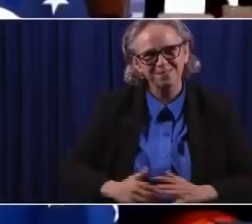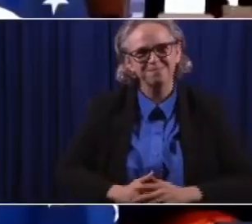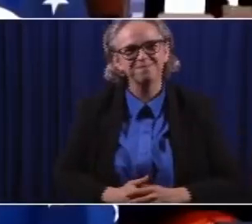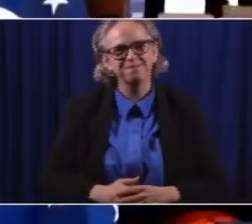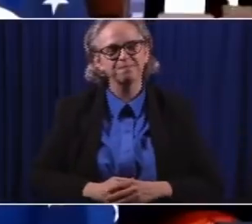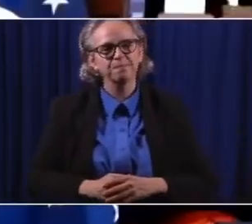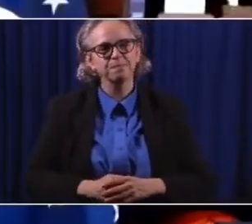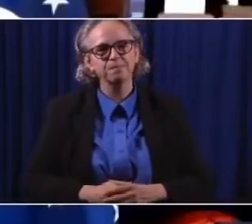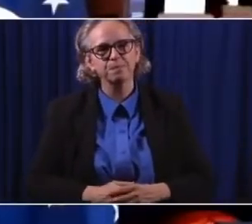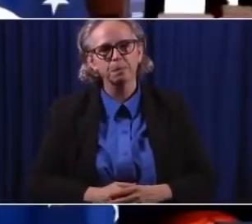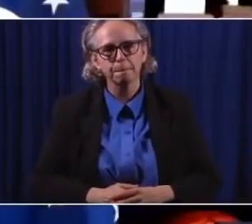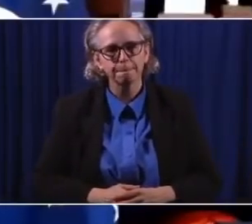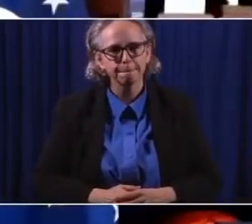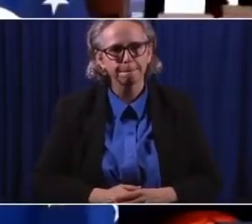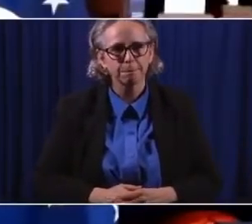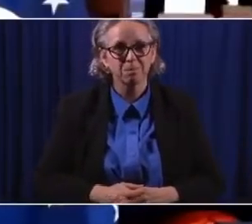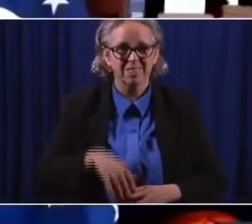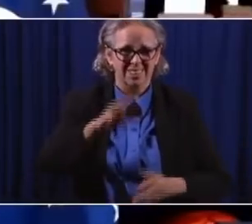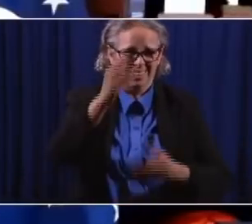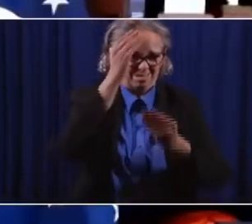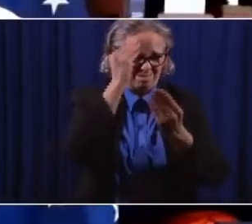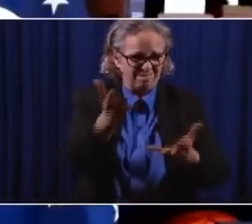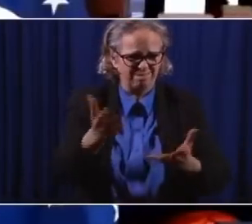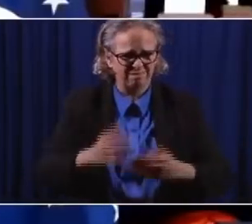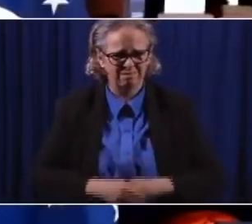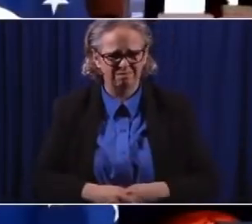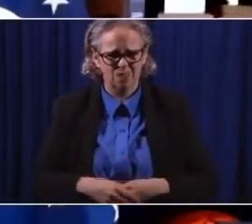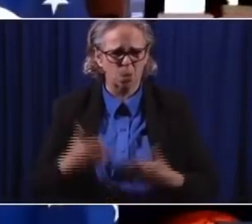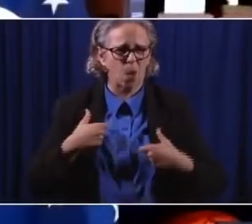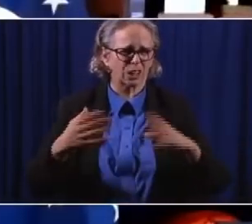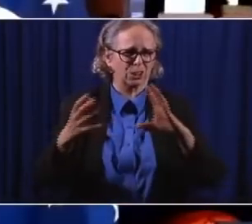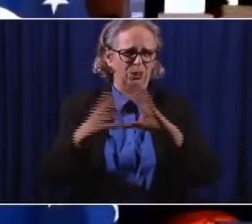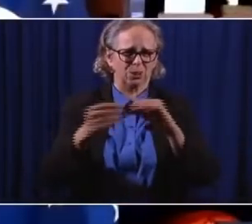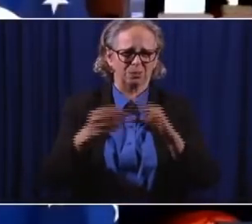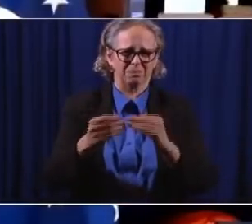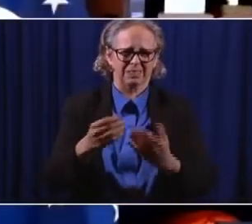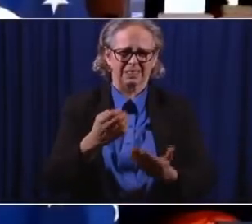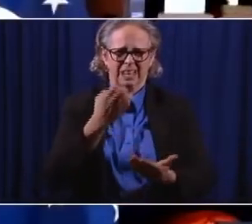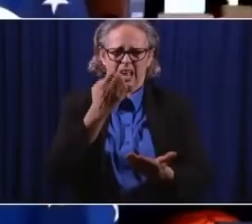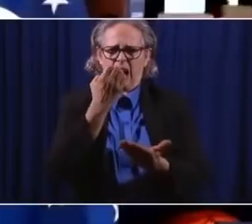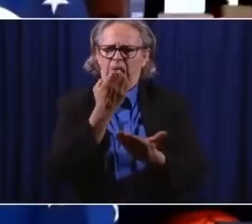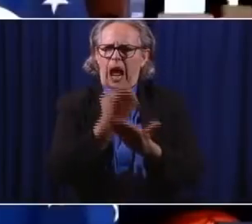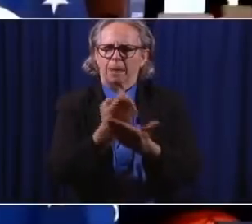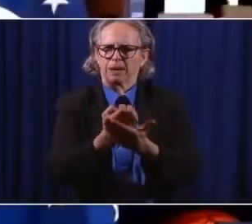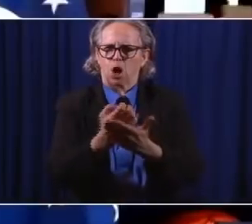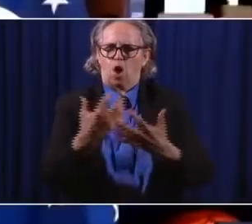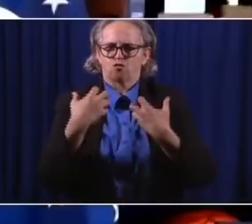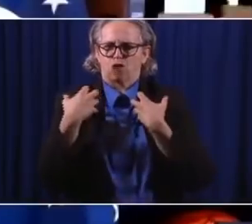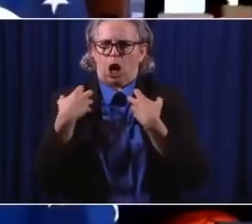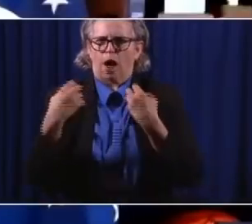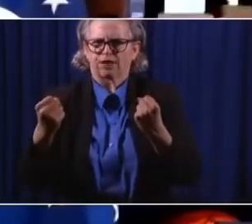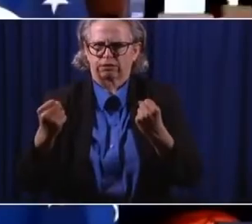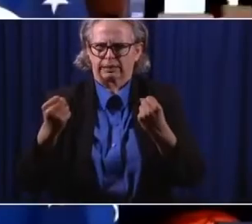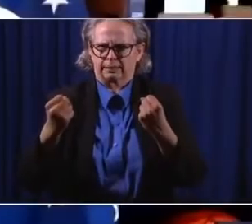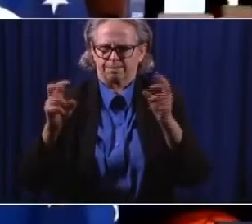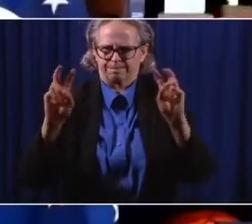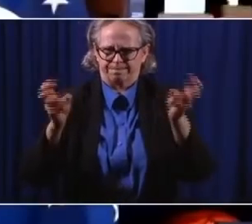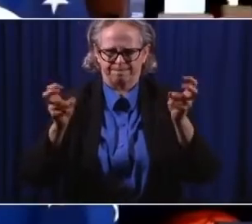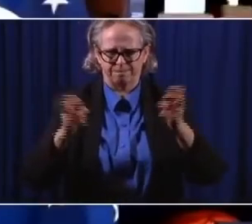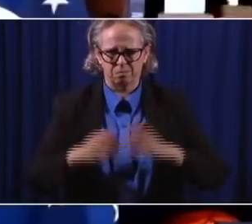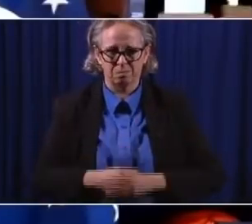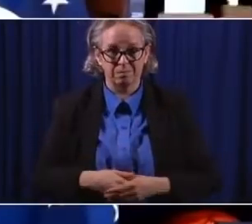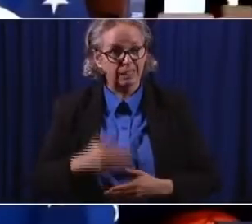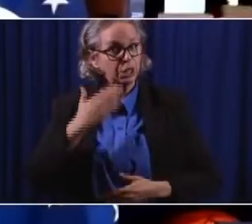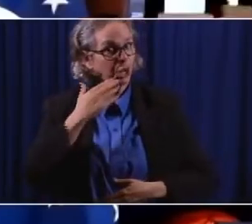just want to spend a little time on the economic recovery and some news there, and really